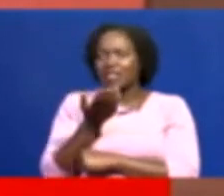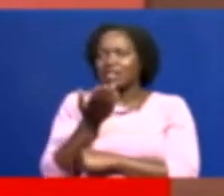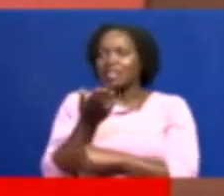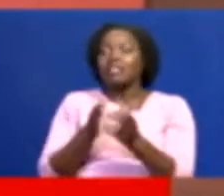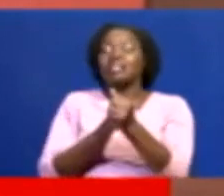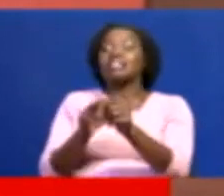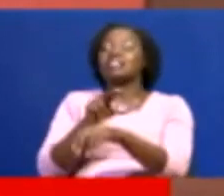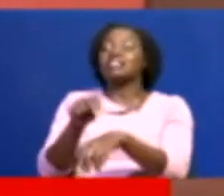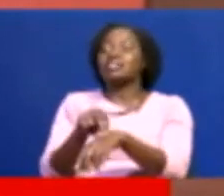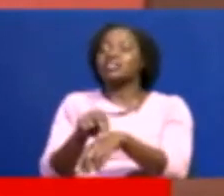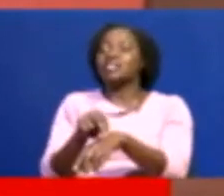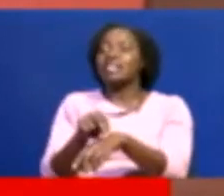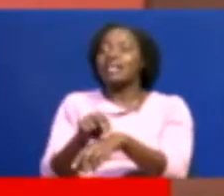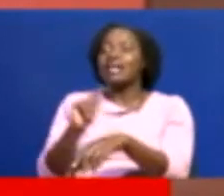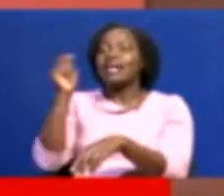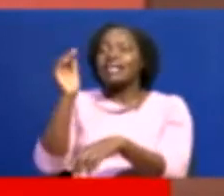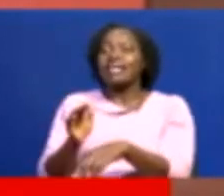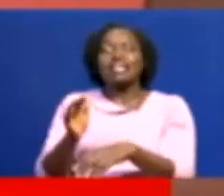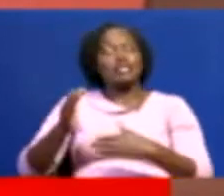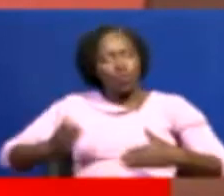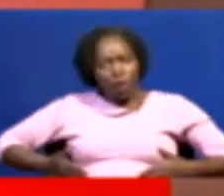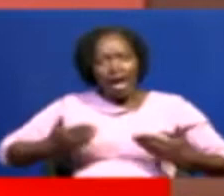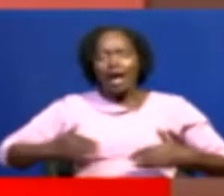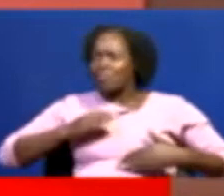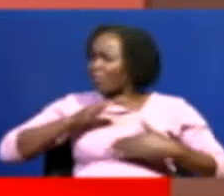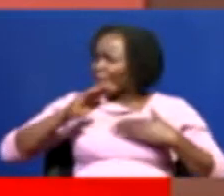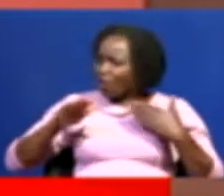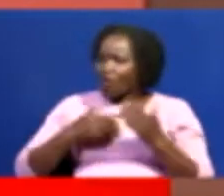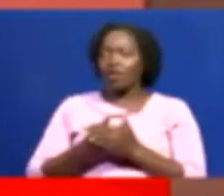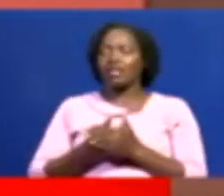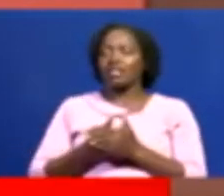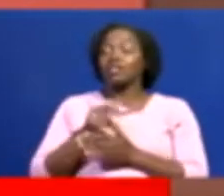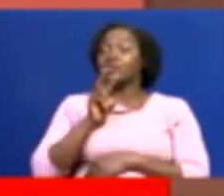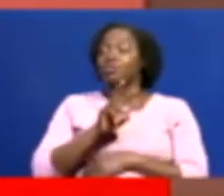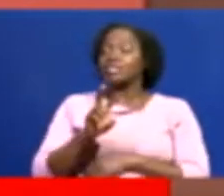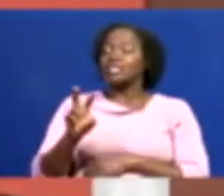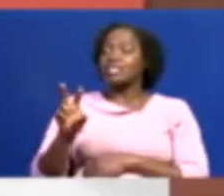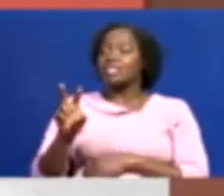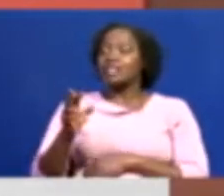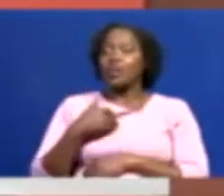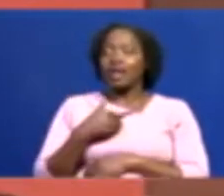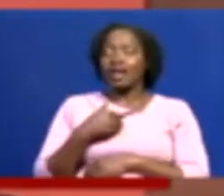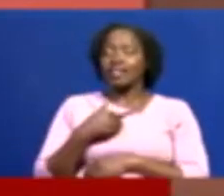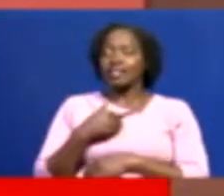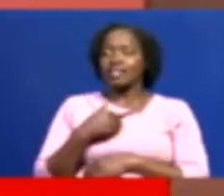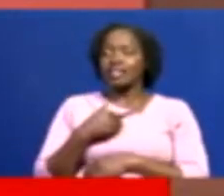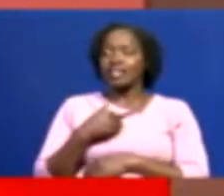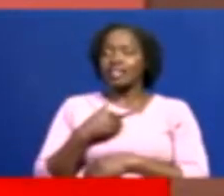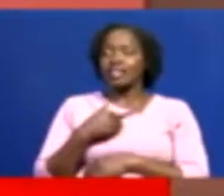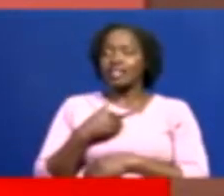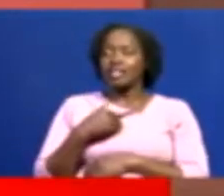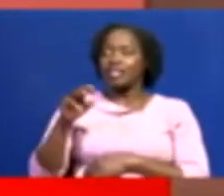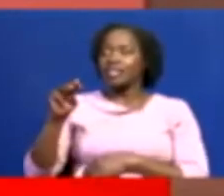the nation, every Kenyan was happy. And you could see we had the likes of